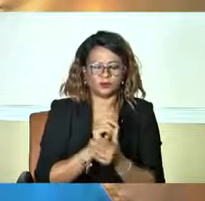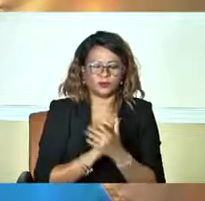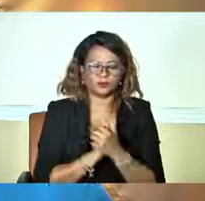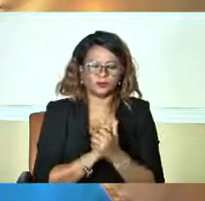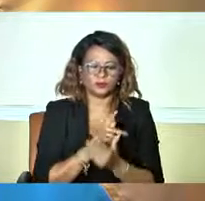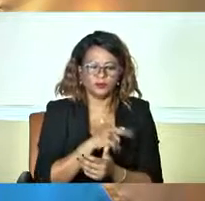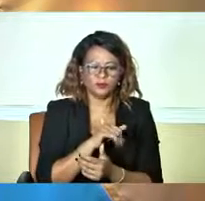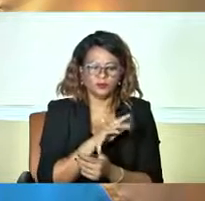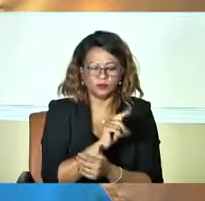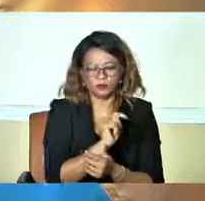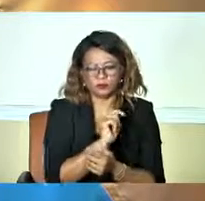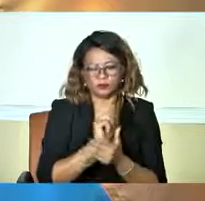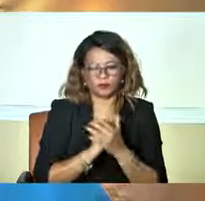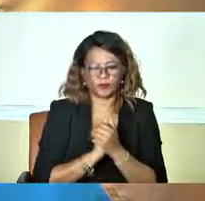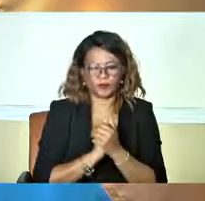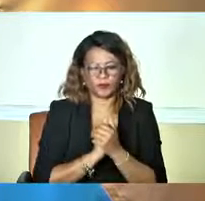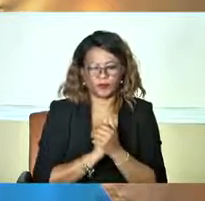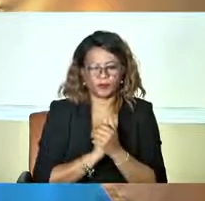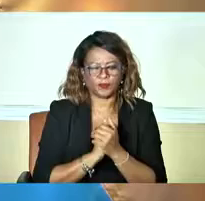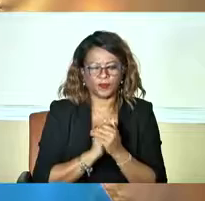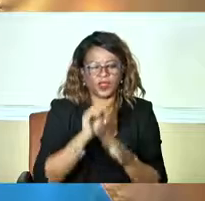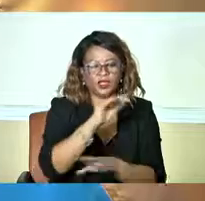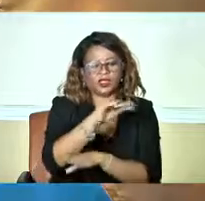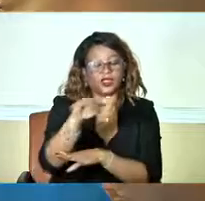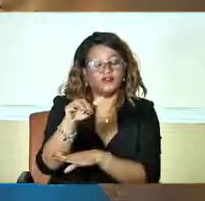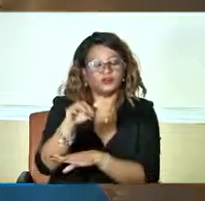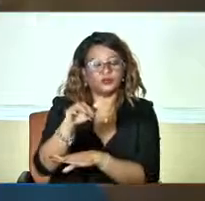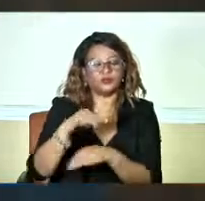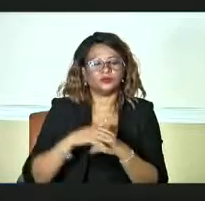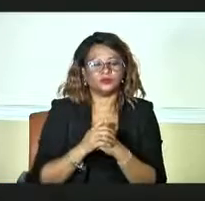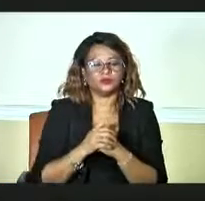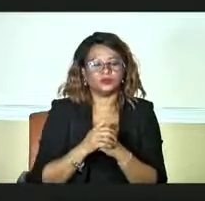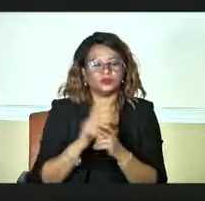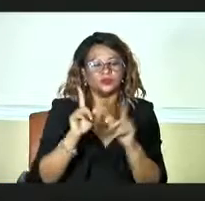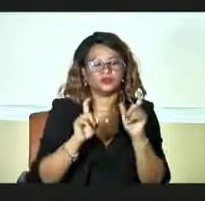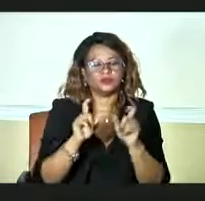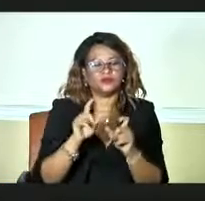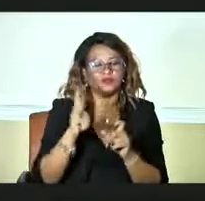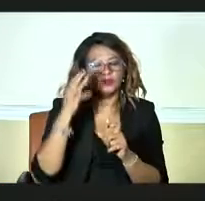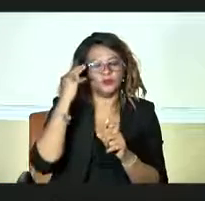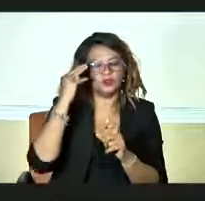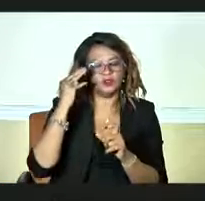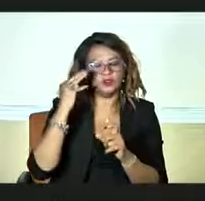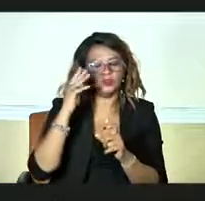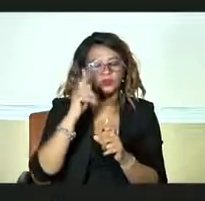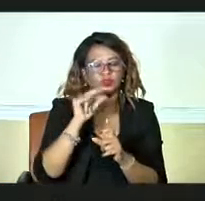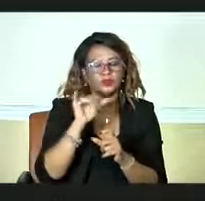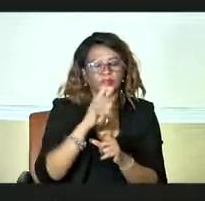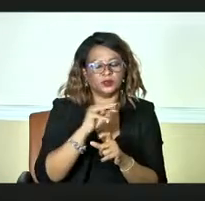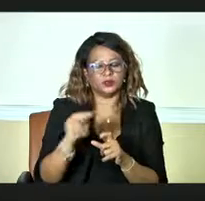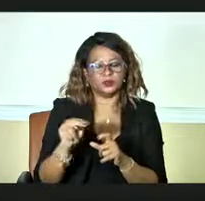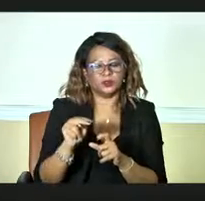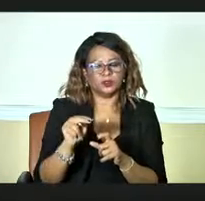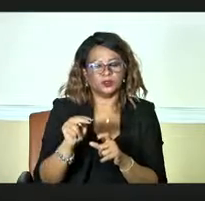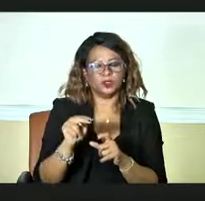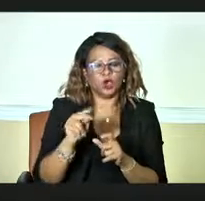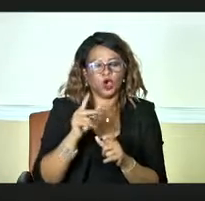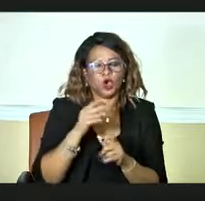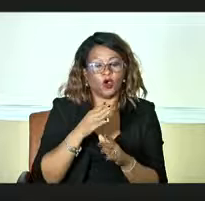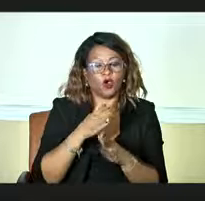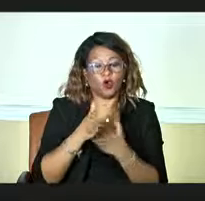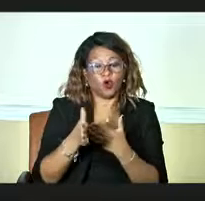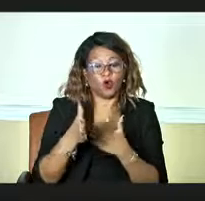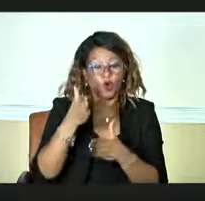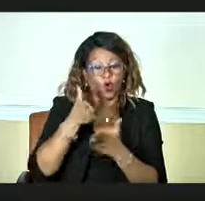question. Hello, good afternoon. My question is for Minister Thompson. There's been over a week since